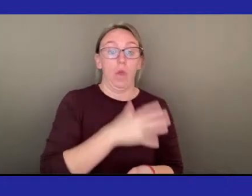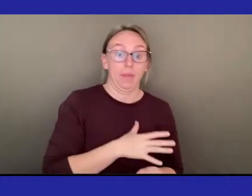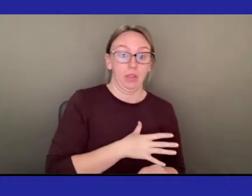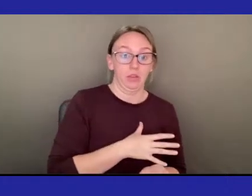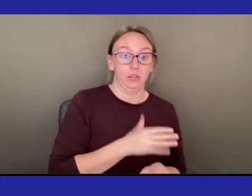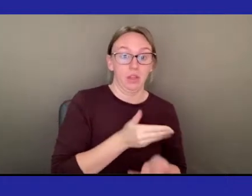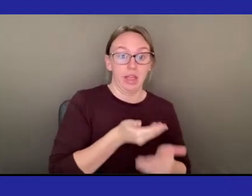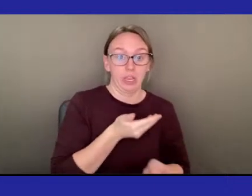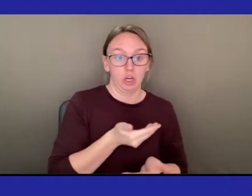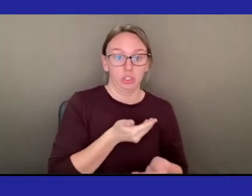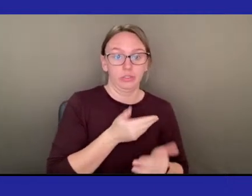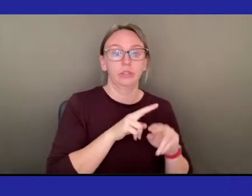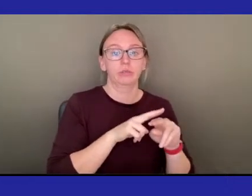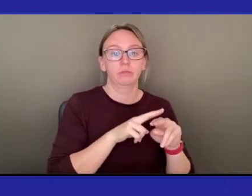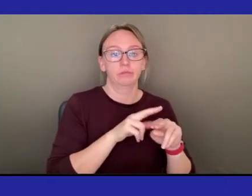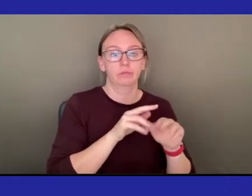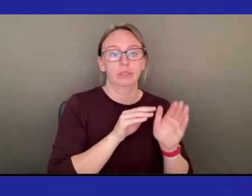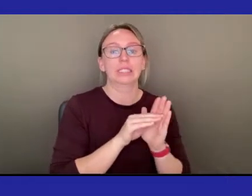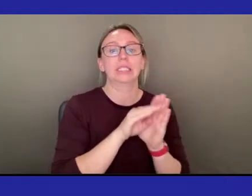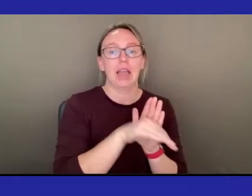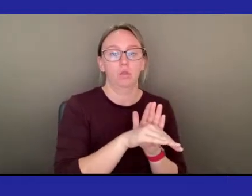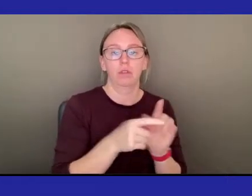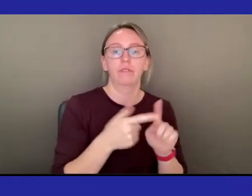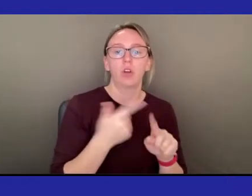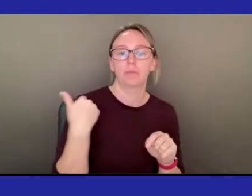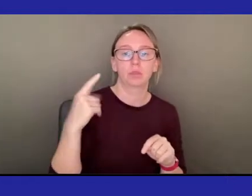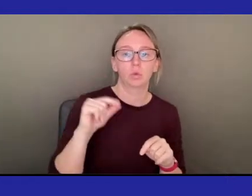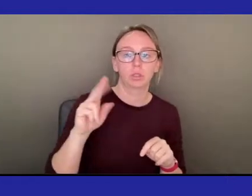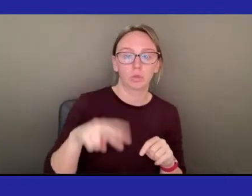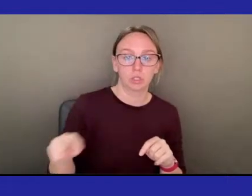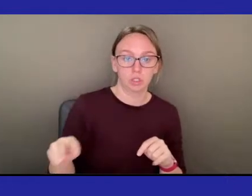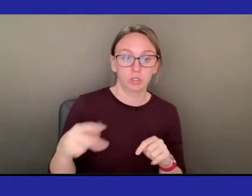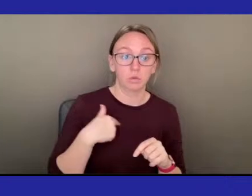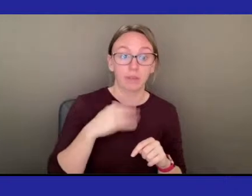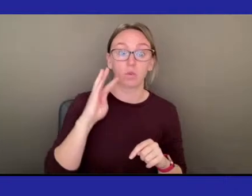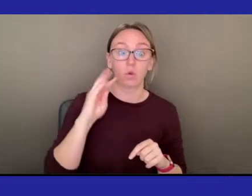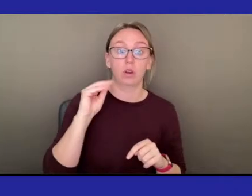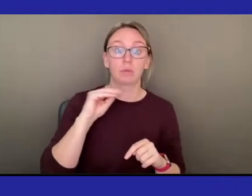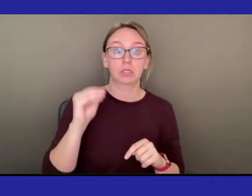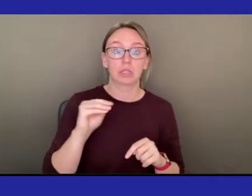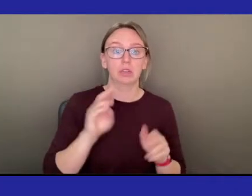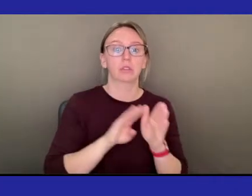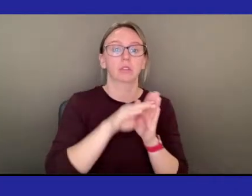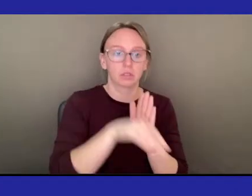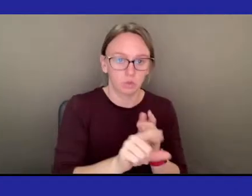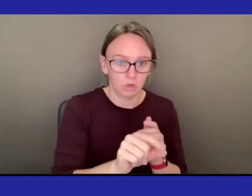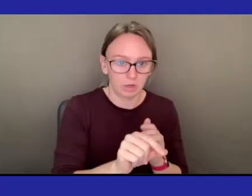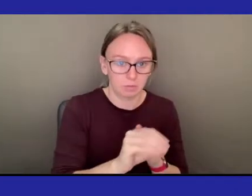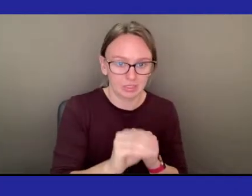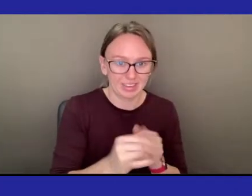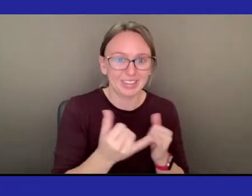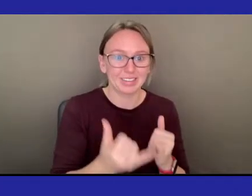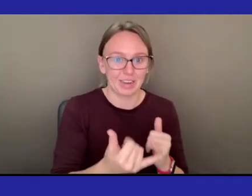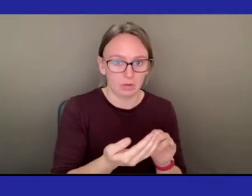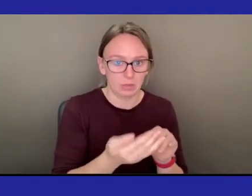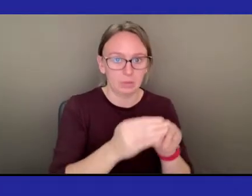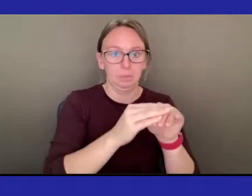of 2022, where we're in the 40% down to 20%, and then now